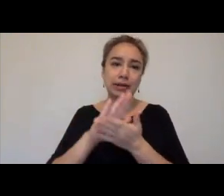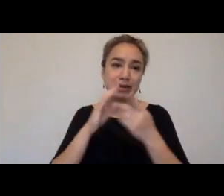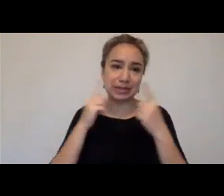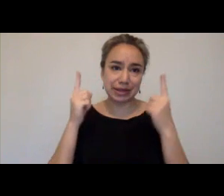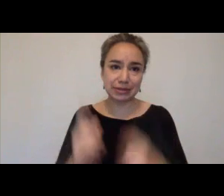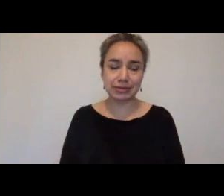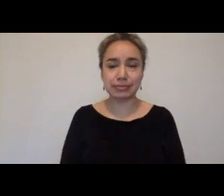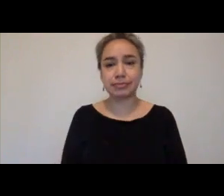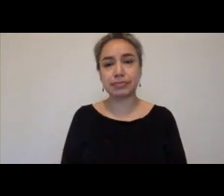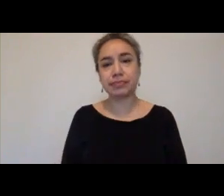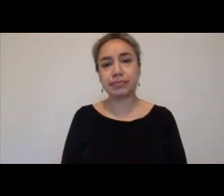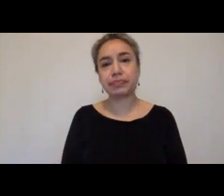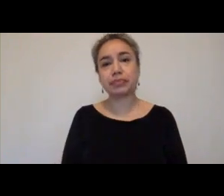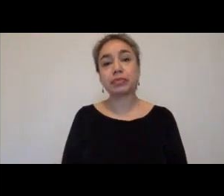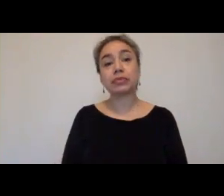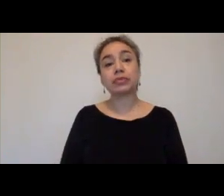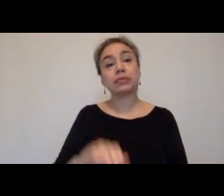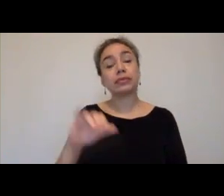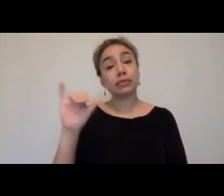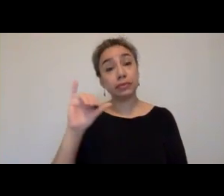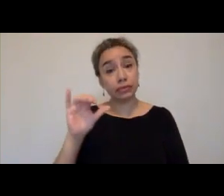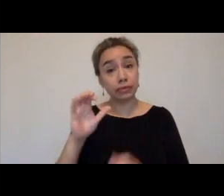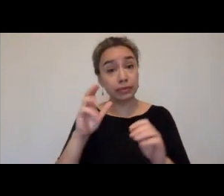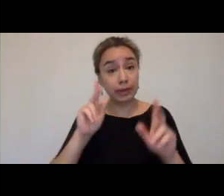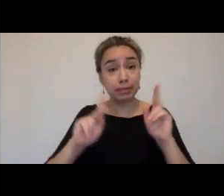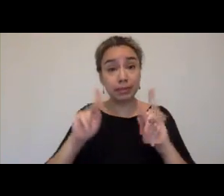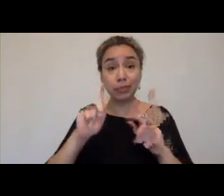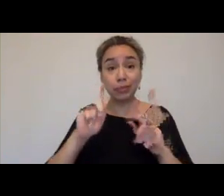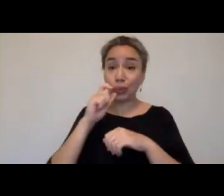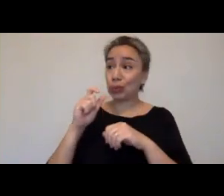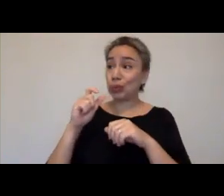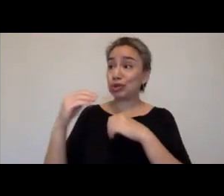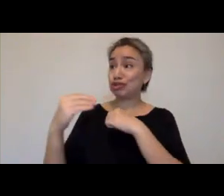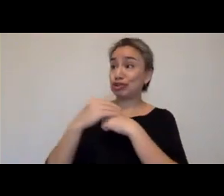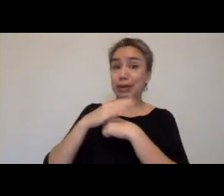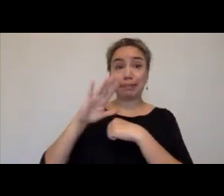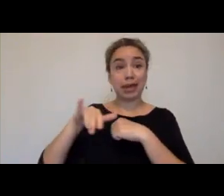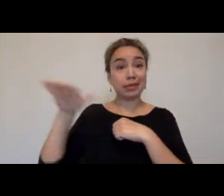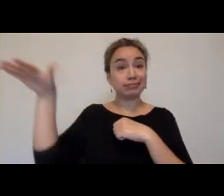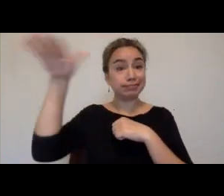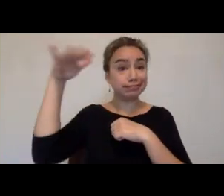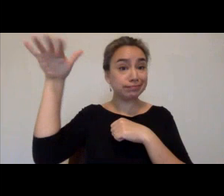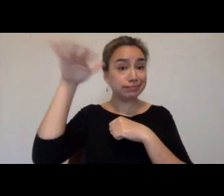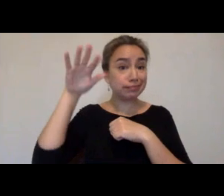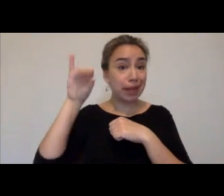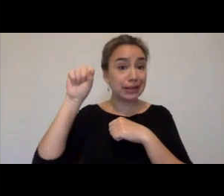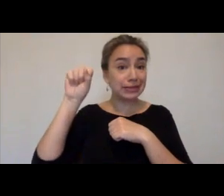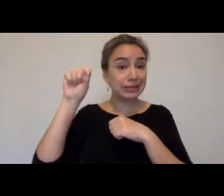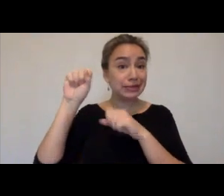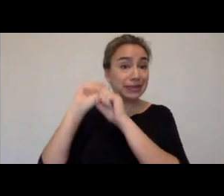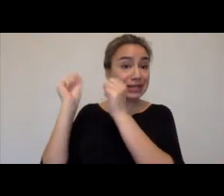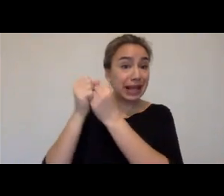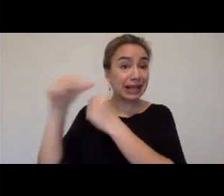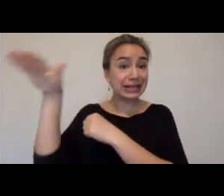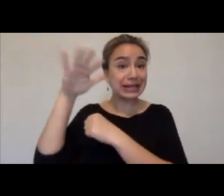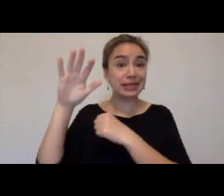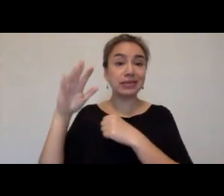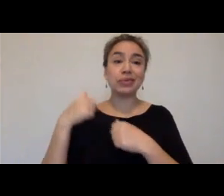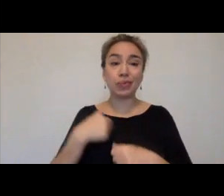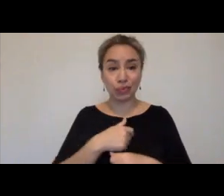Furthermore, as individuals who are shaped by this bias society, we are also subject to our own unconscious biases